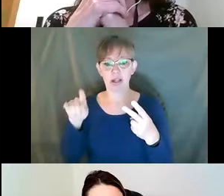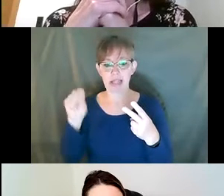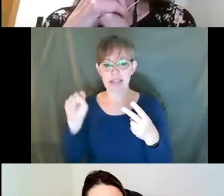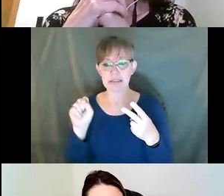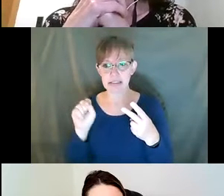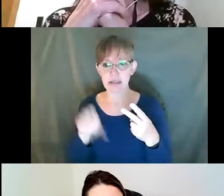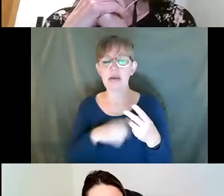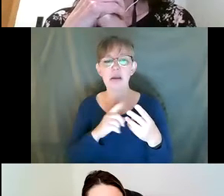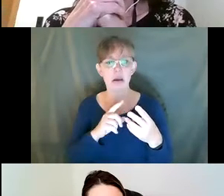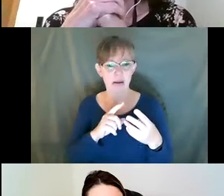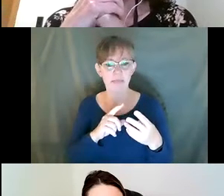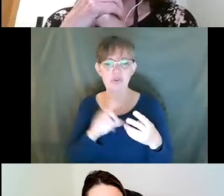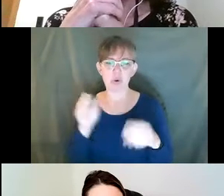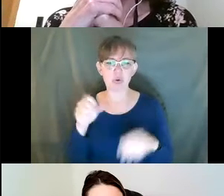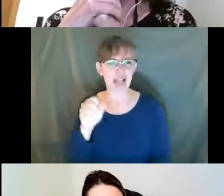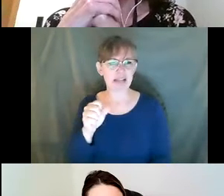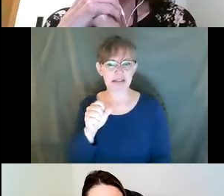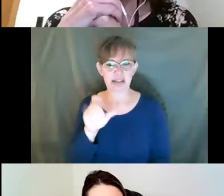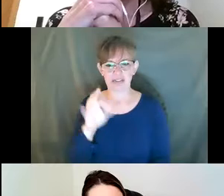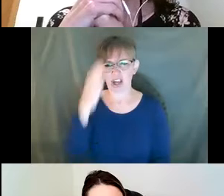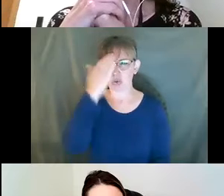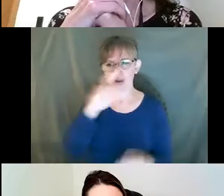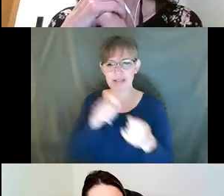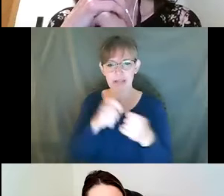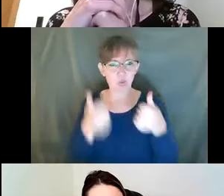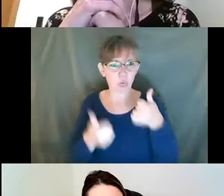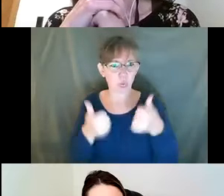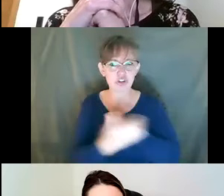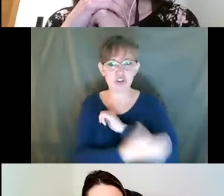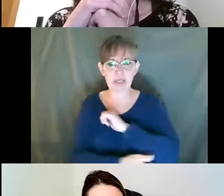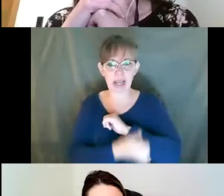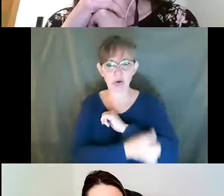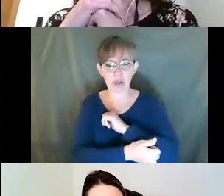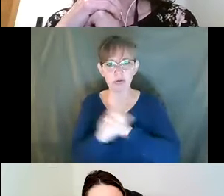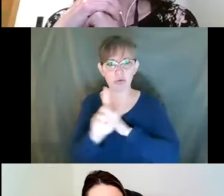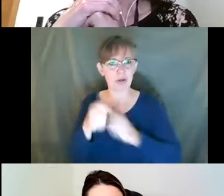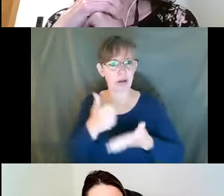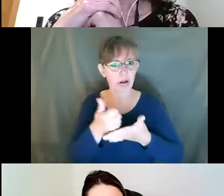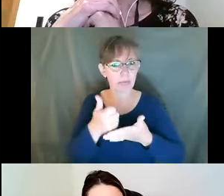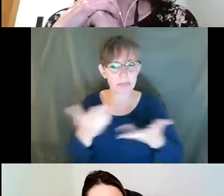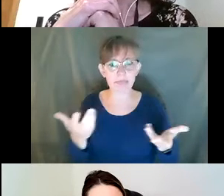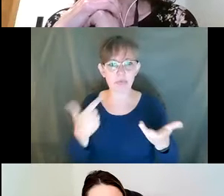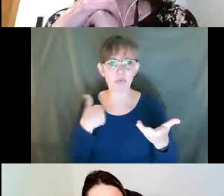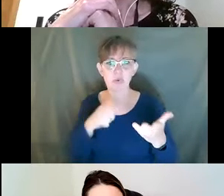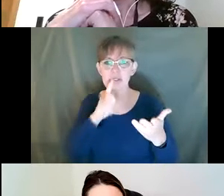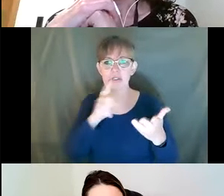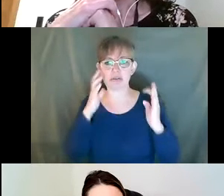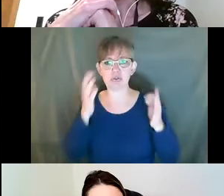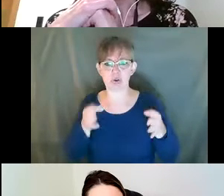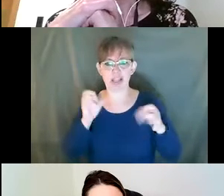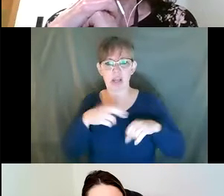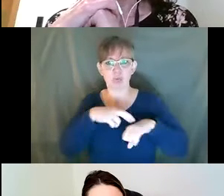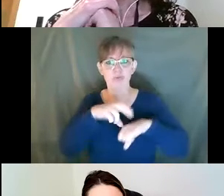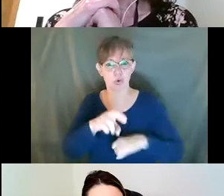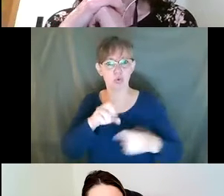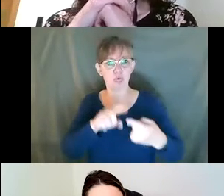can help you. If I knew exactly what county you were referring to, then we could certainly refer you to places within